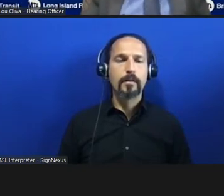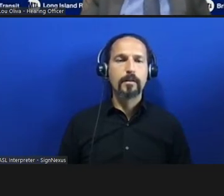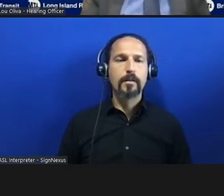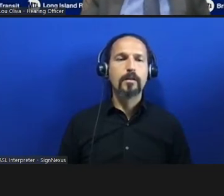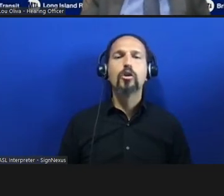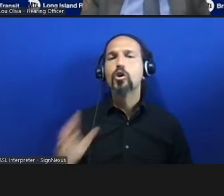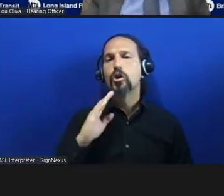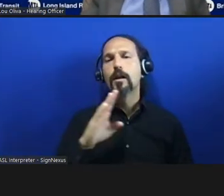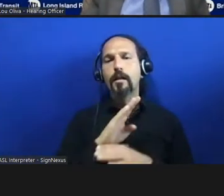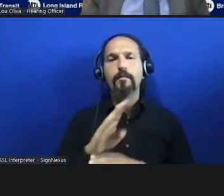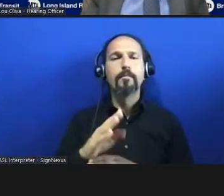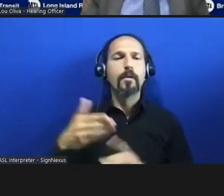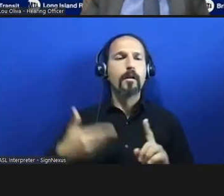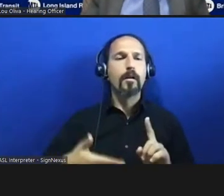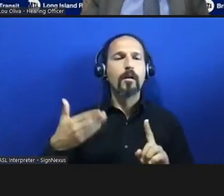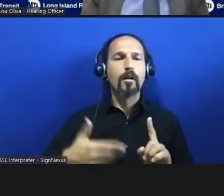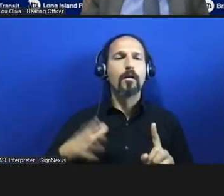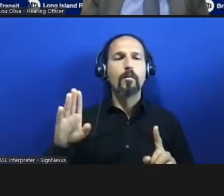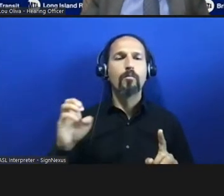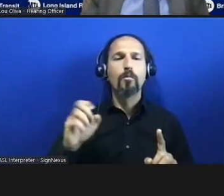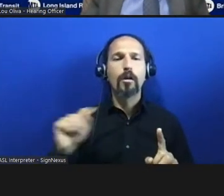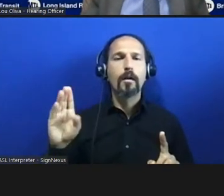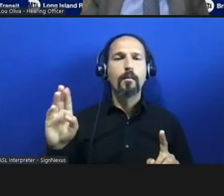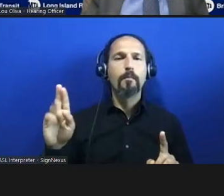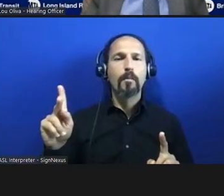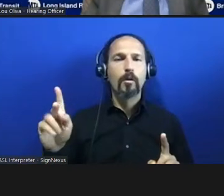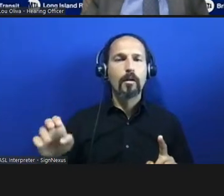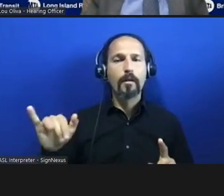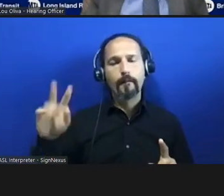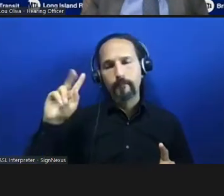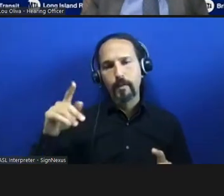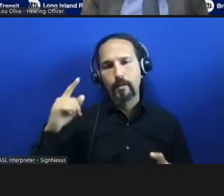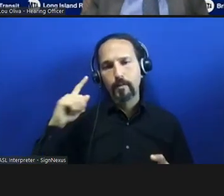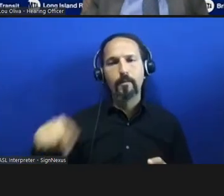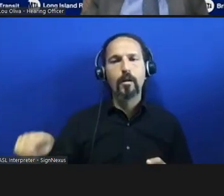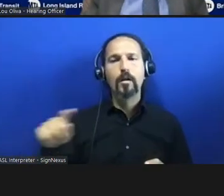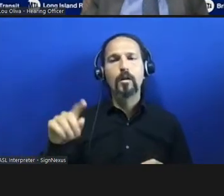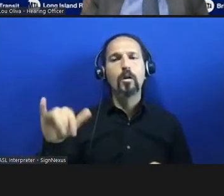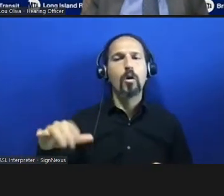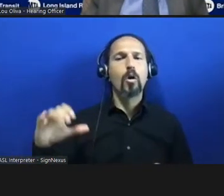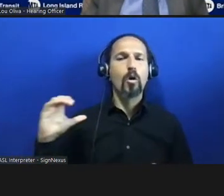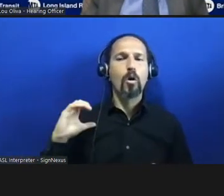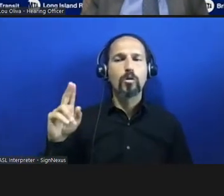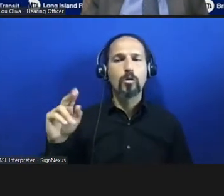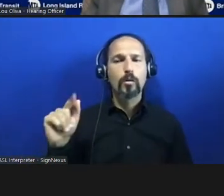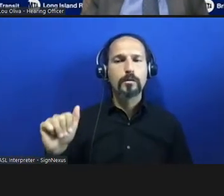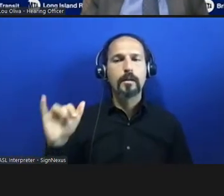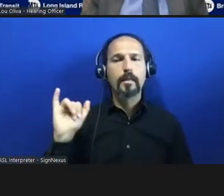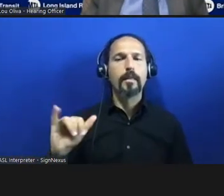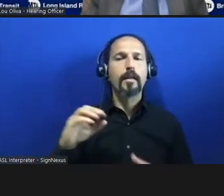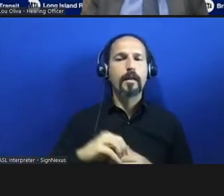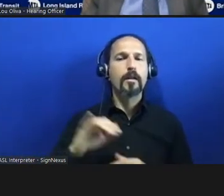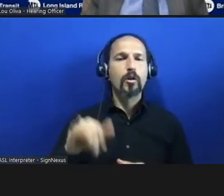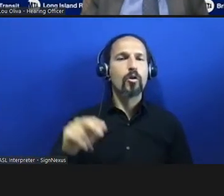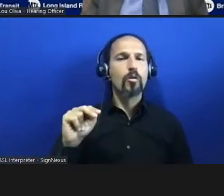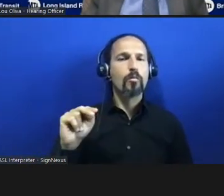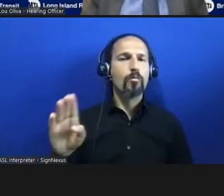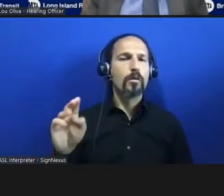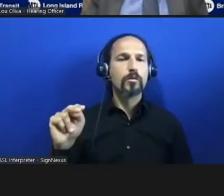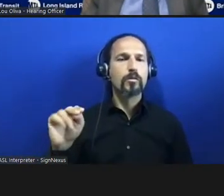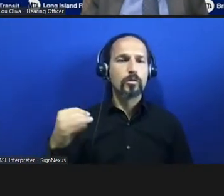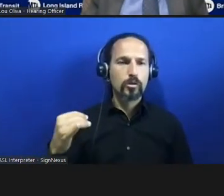good afternoon my name is Brett Burke and I'm the vice president and general manager for the Coach USA Suburban facility located in New Brunswick New